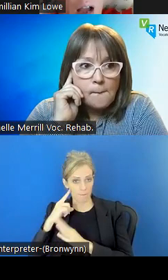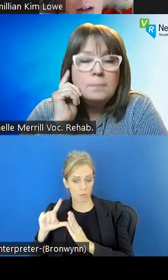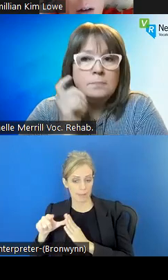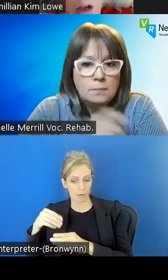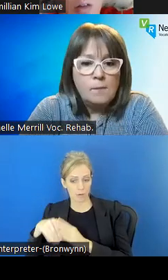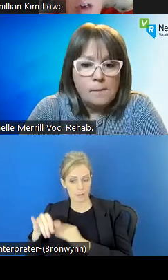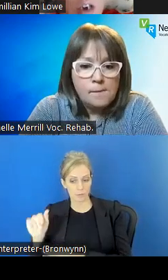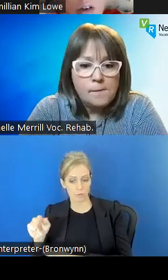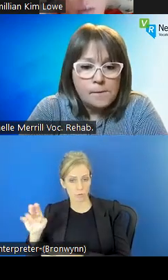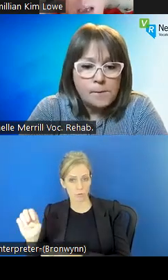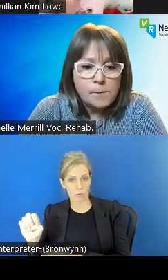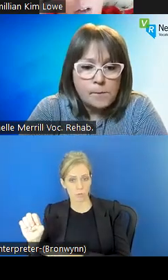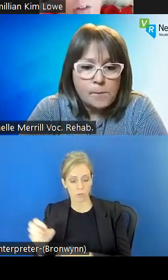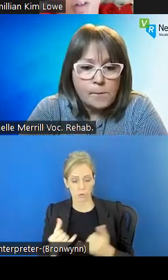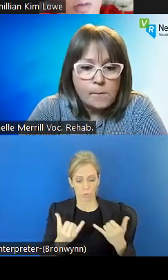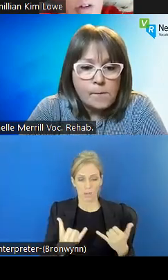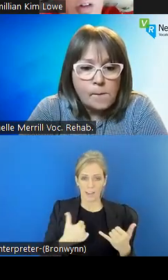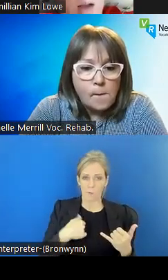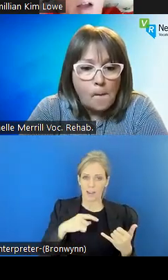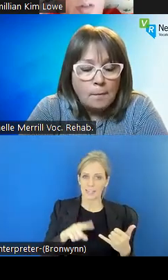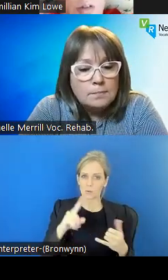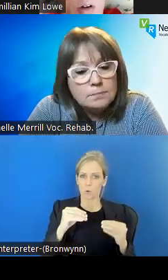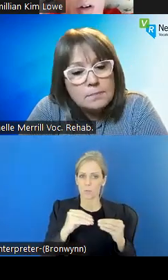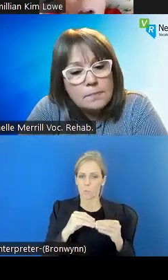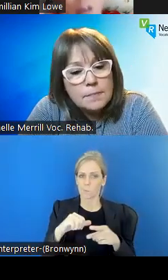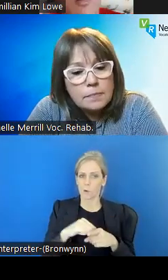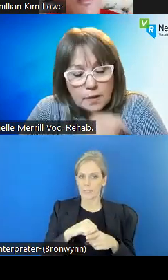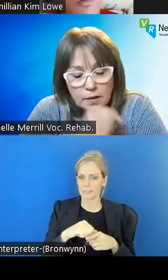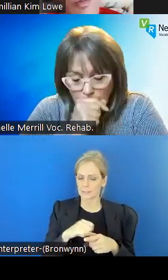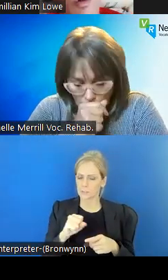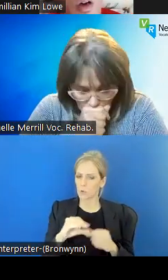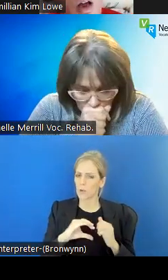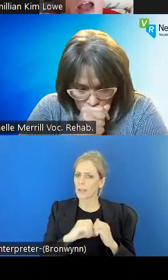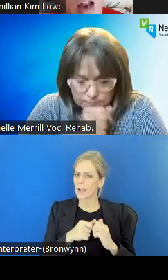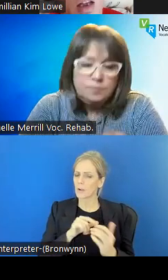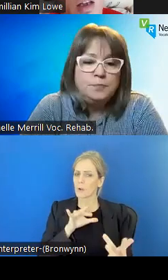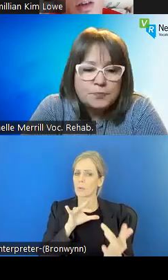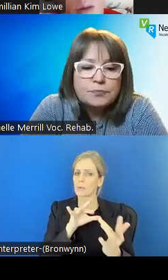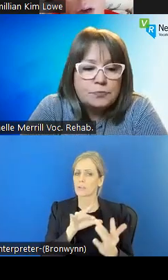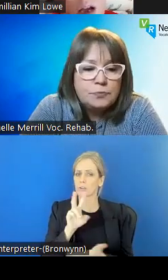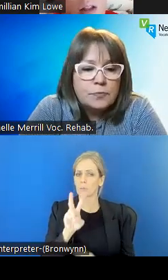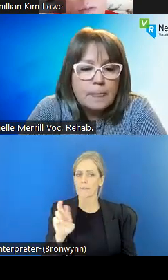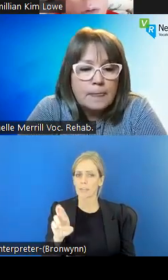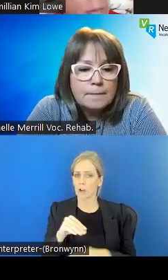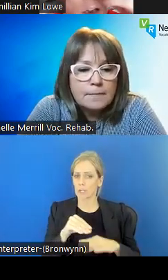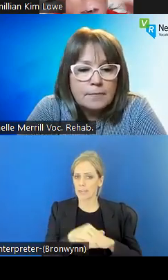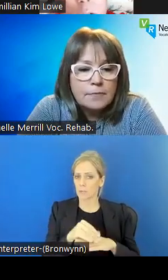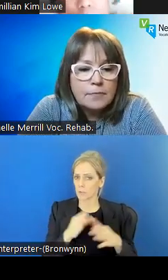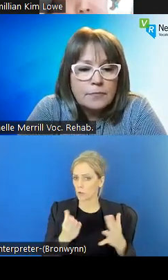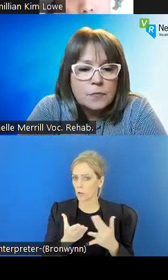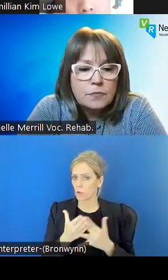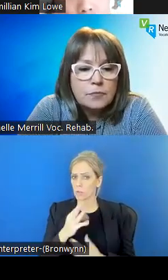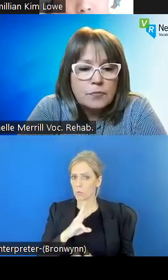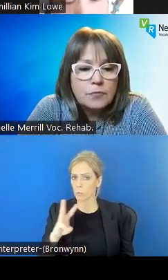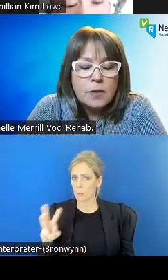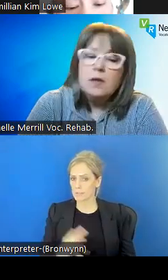So in a way to reach out to my voc rehab counselor or to work on that. Is there some way on the website to do